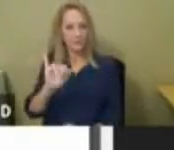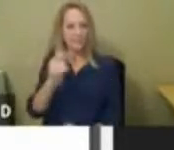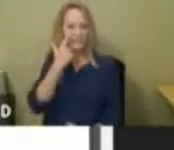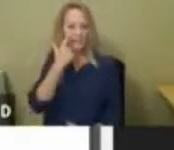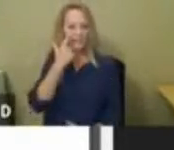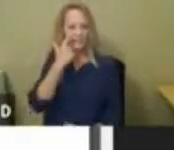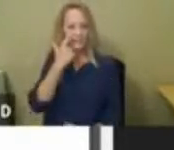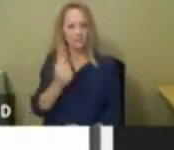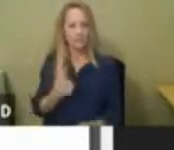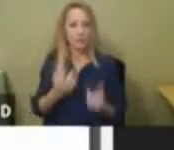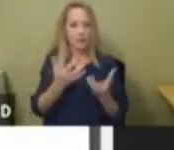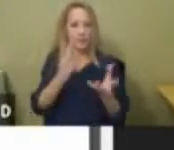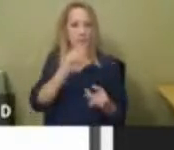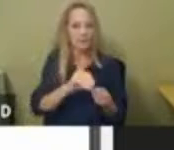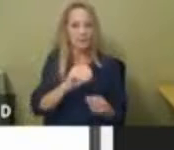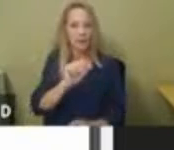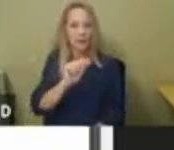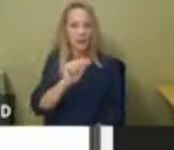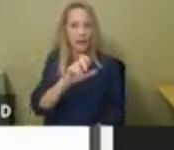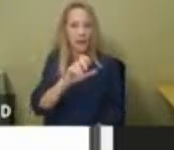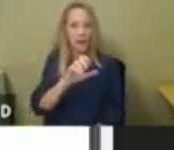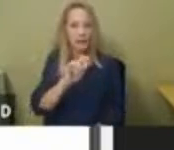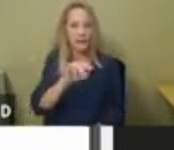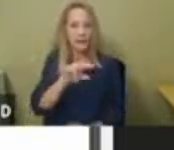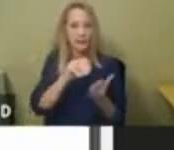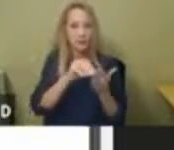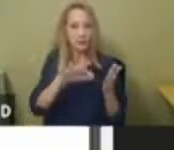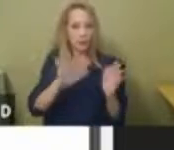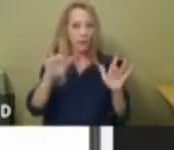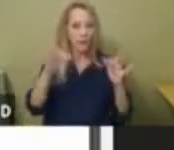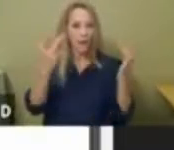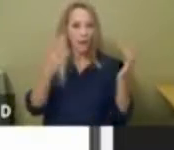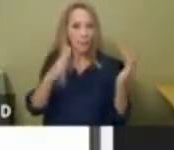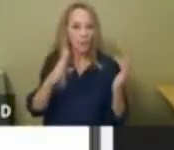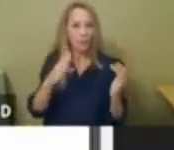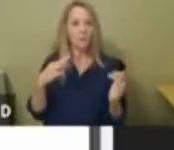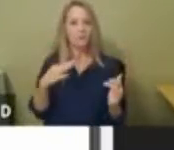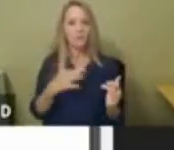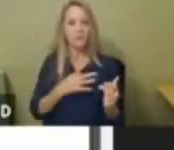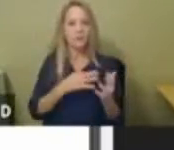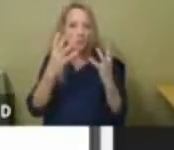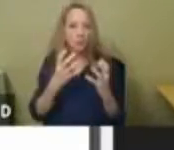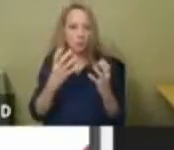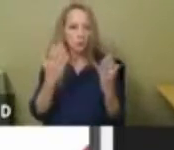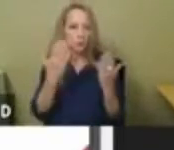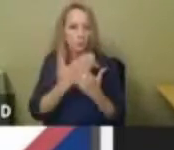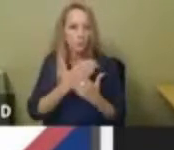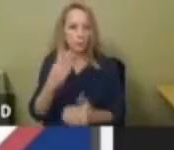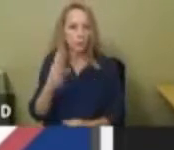active students are the light blue and the active staff are the dark blue. Next slide, please.